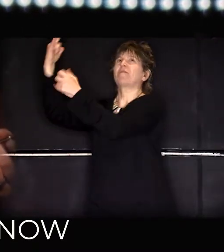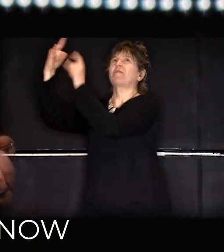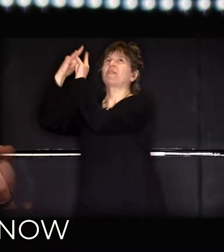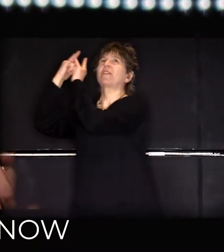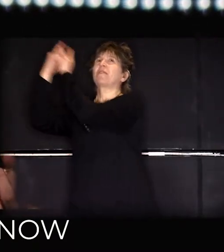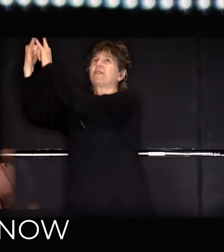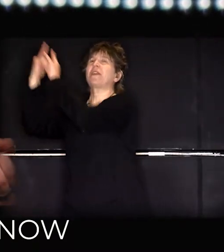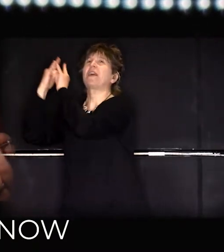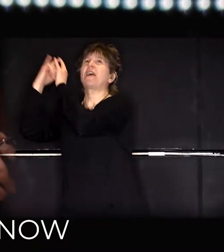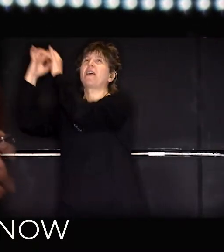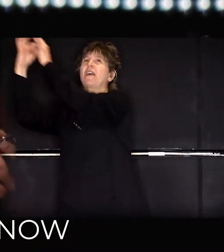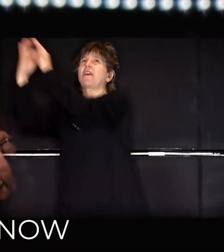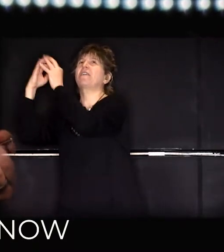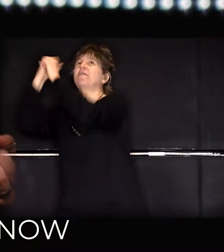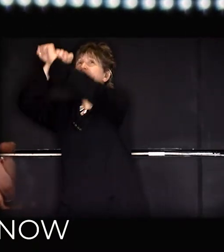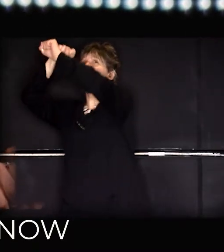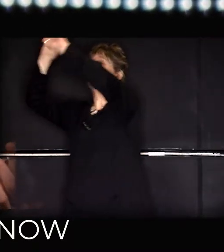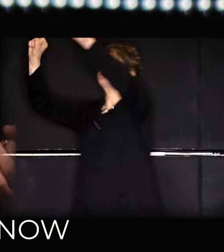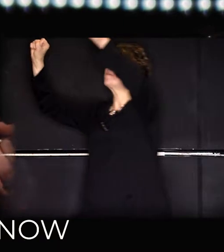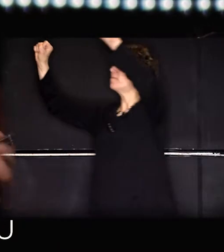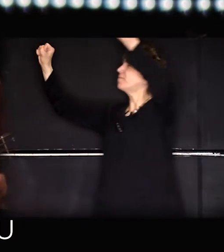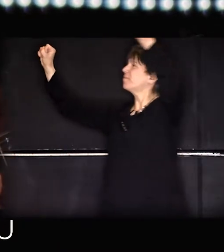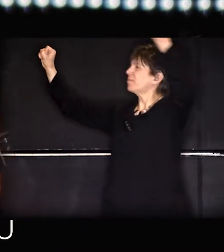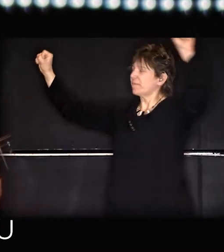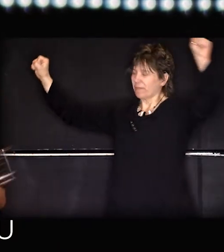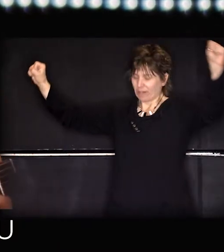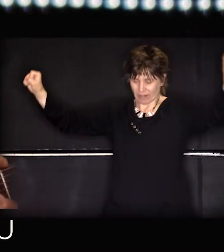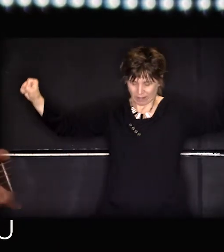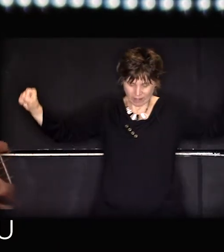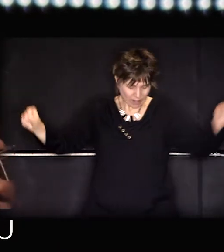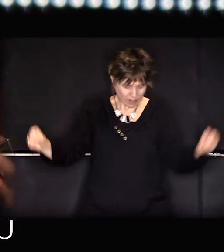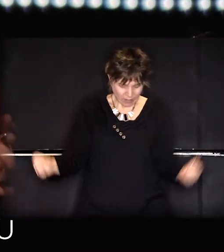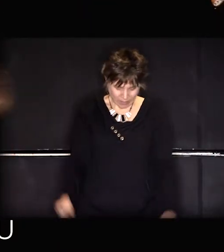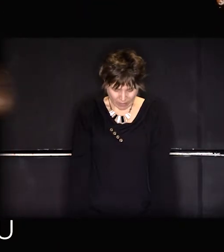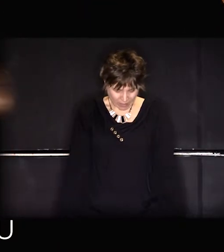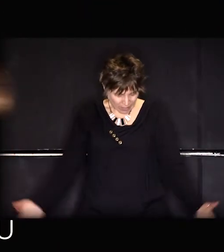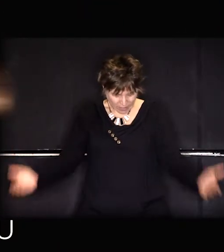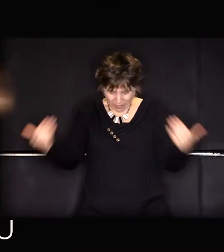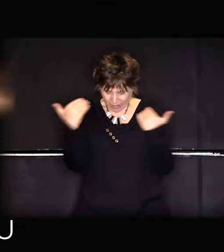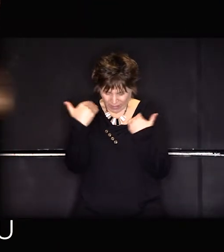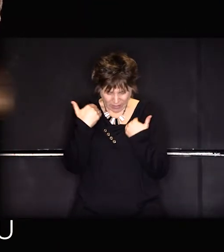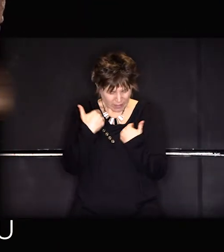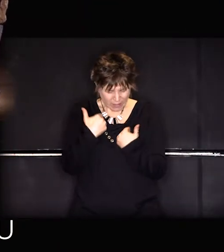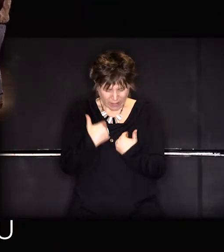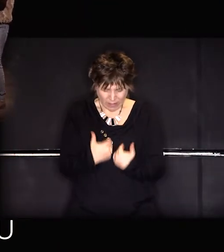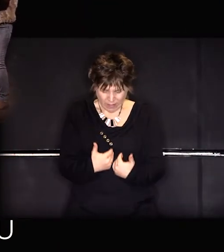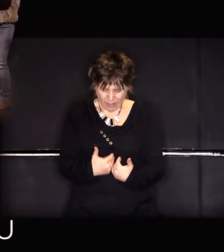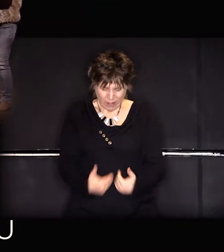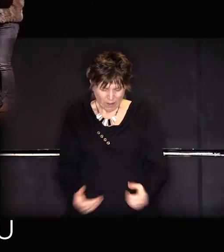There's nothing to fear now, for I'm safe with you.